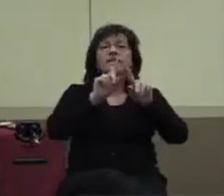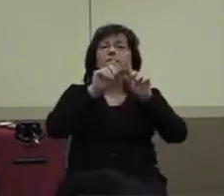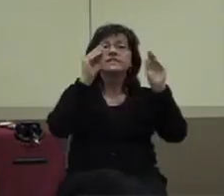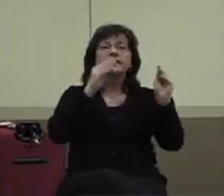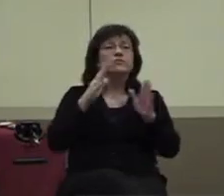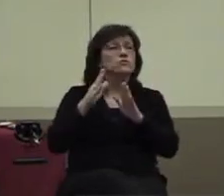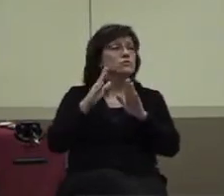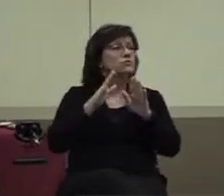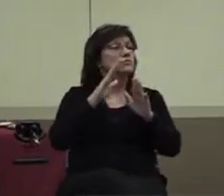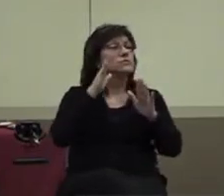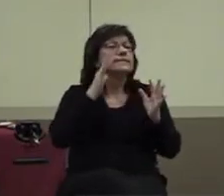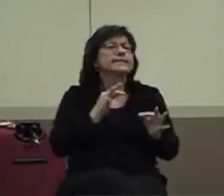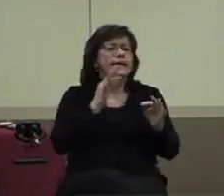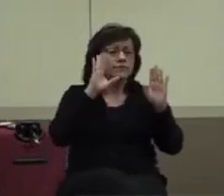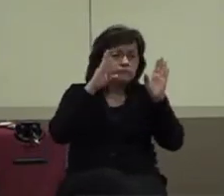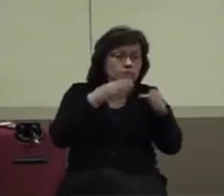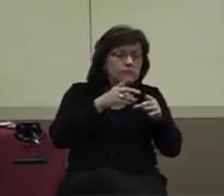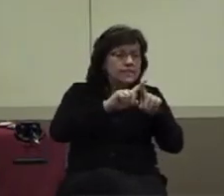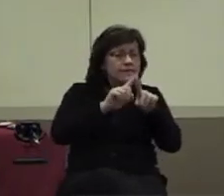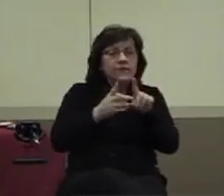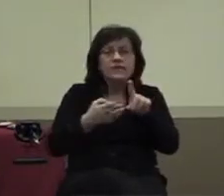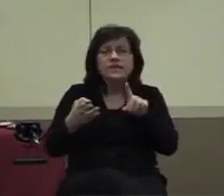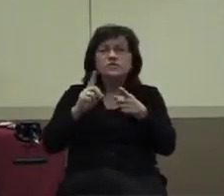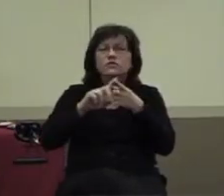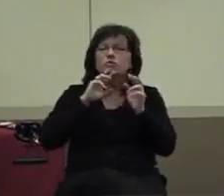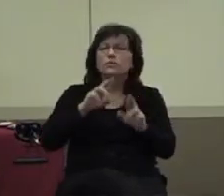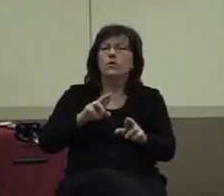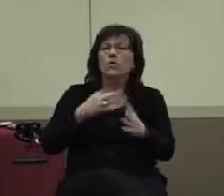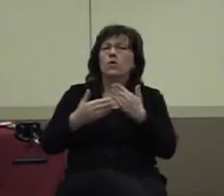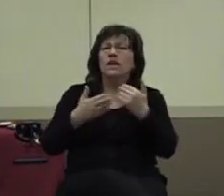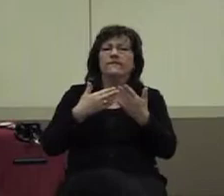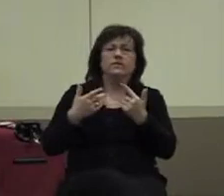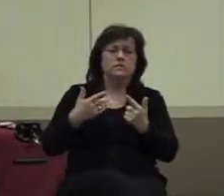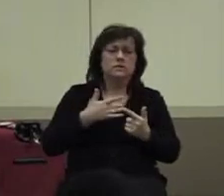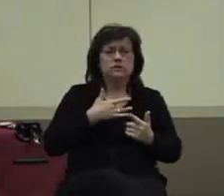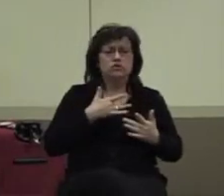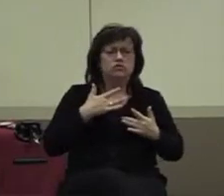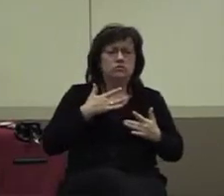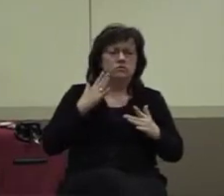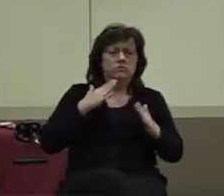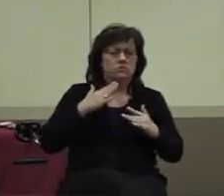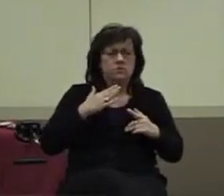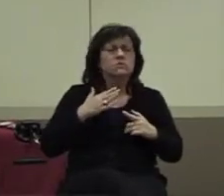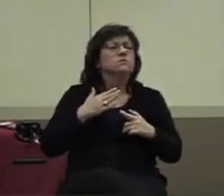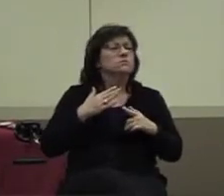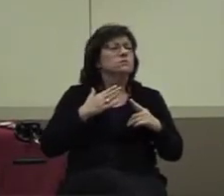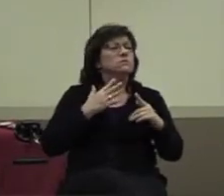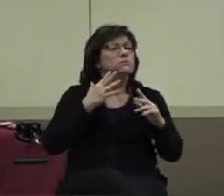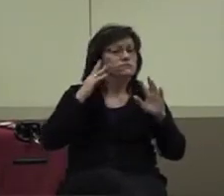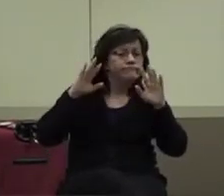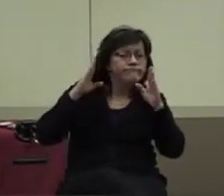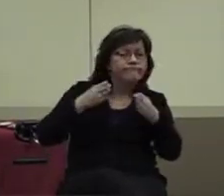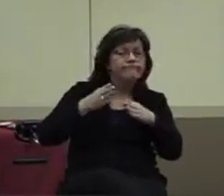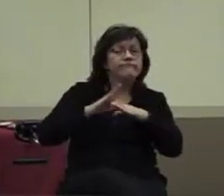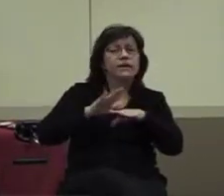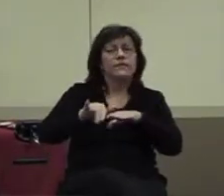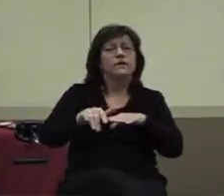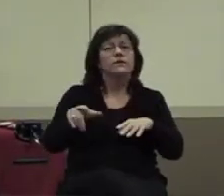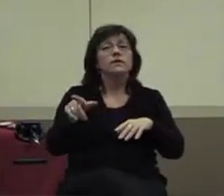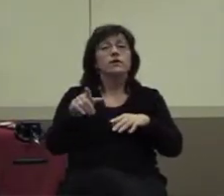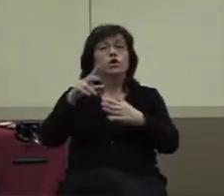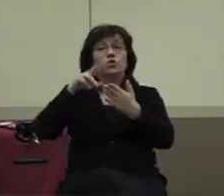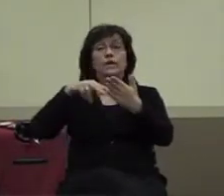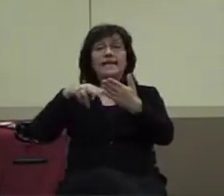different things to report, whatever was of concern to them. So here's reading before and